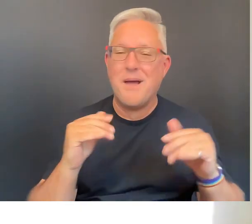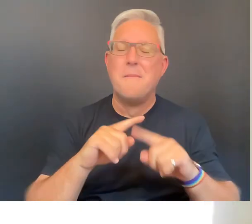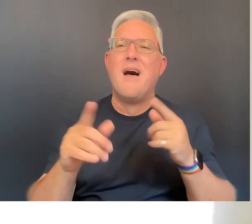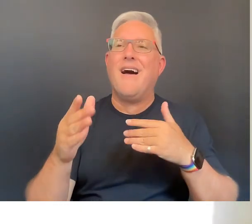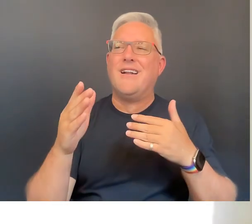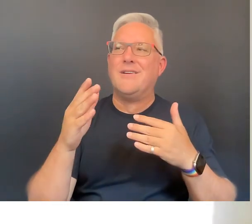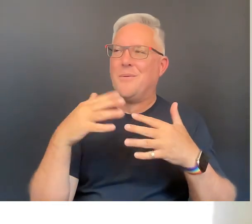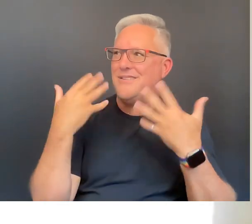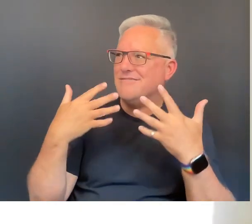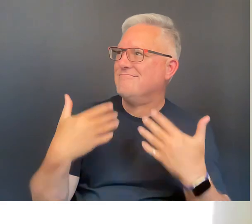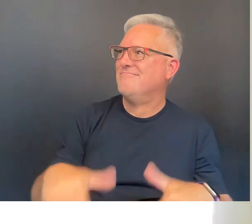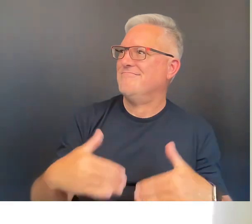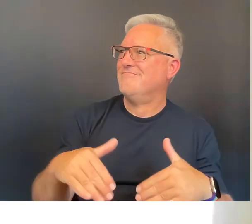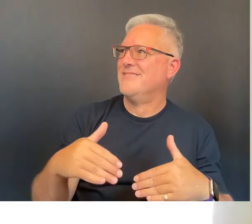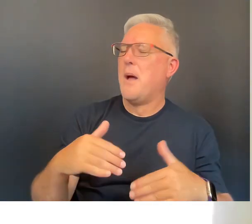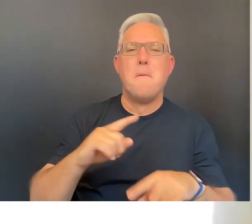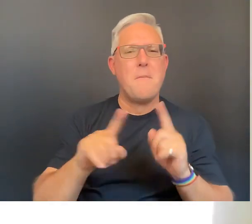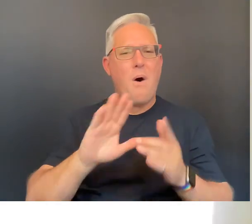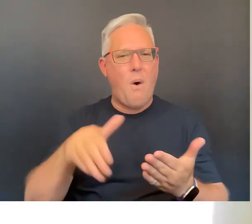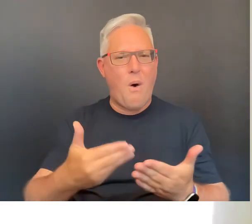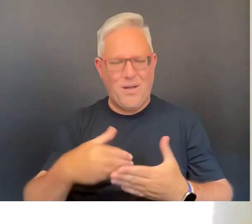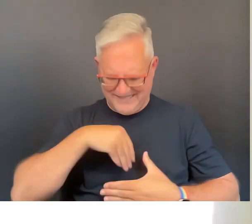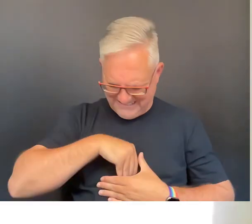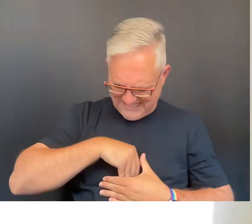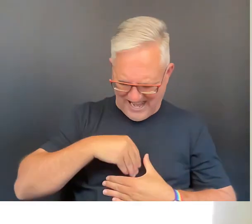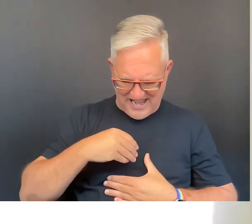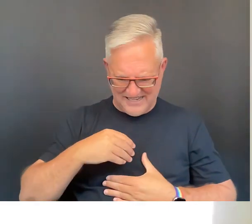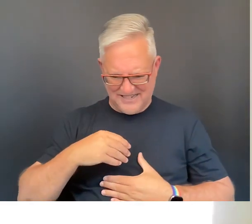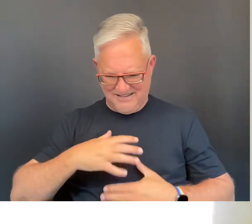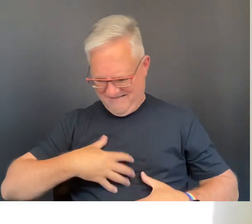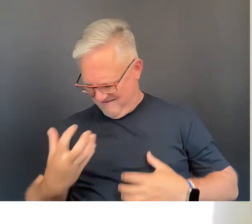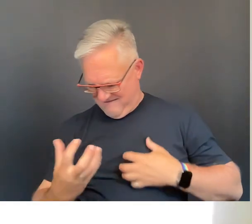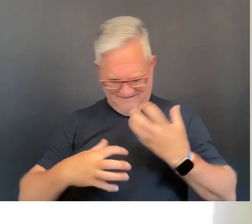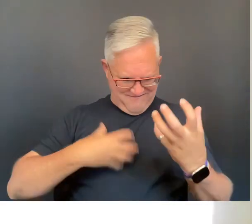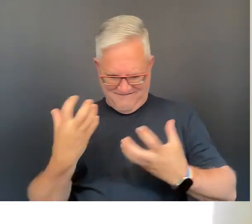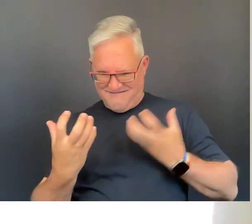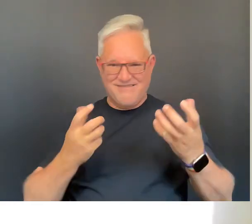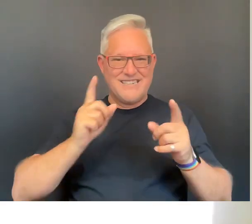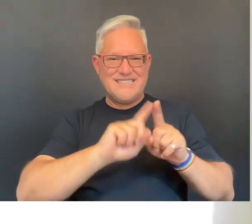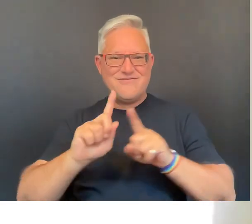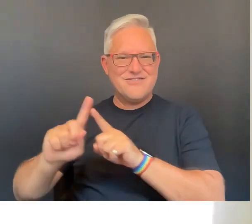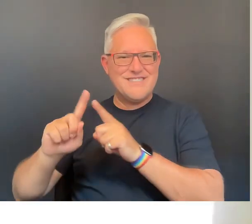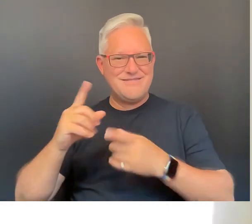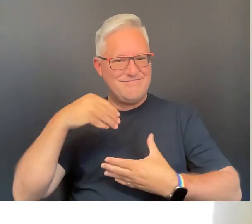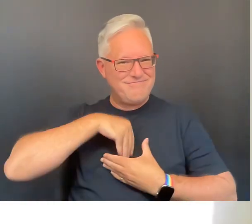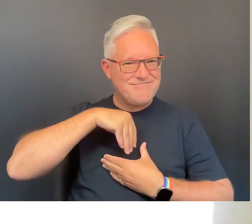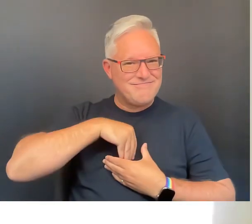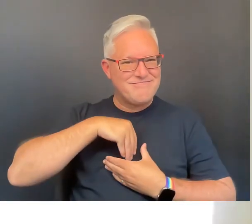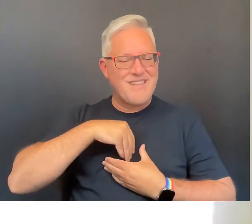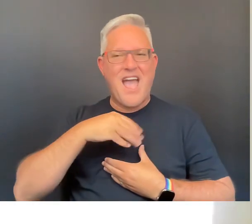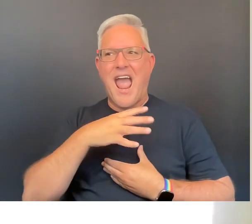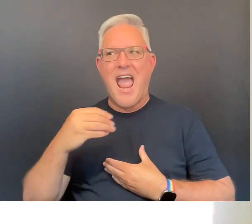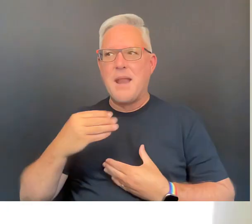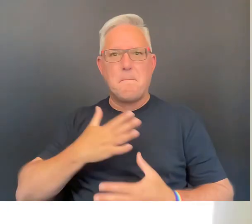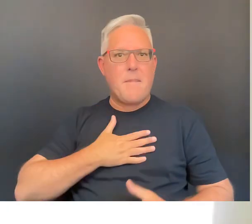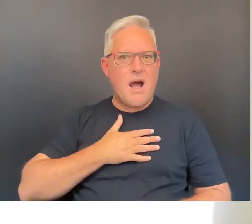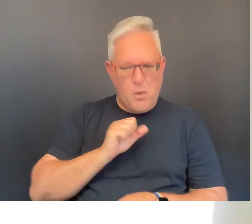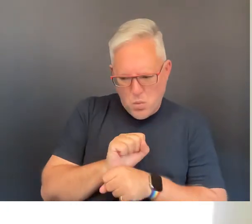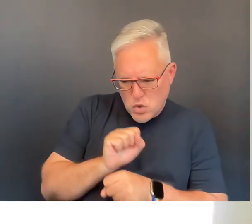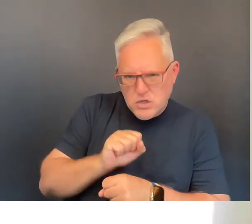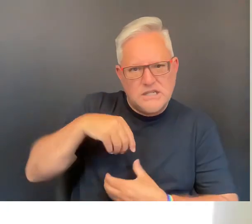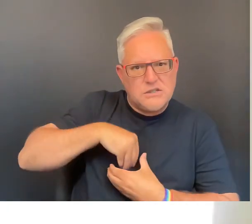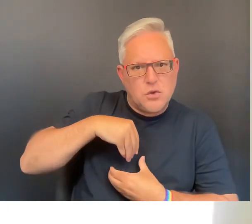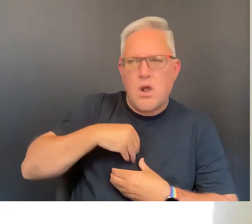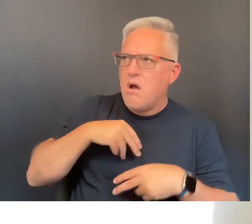build up who we are and the internal work, I have sat at so many feet of so many